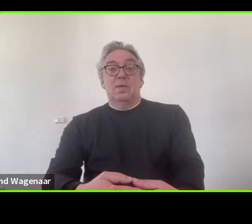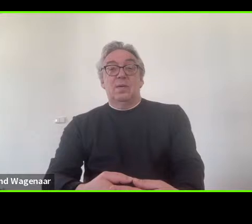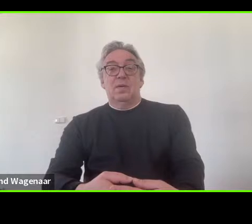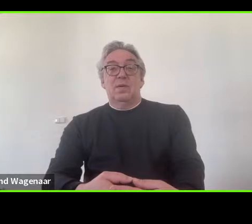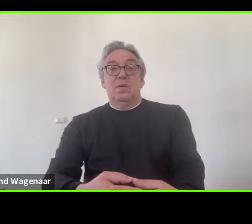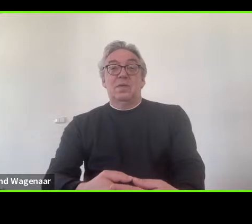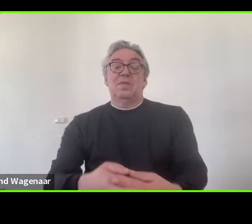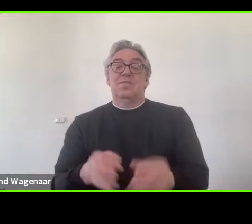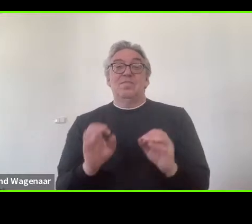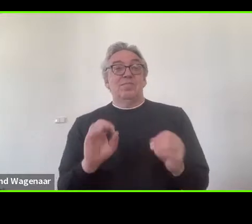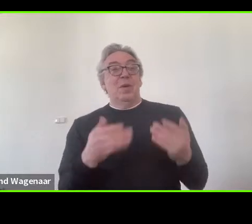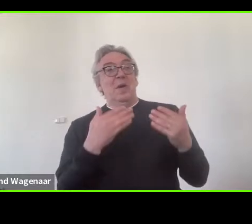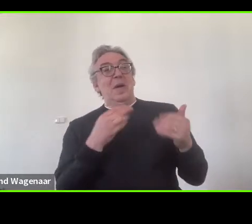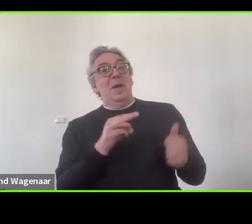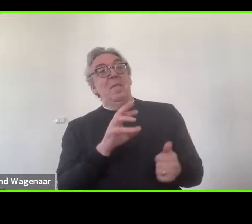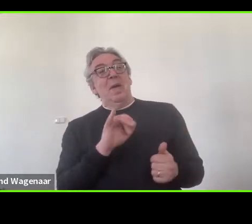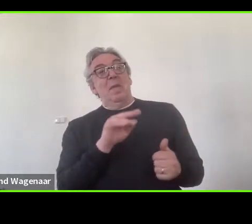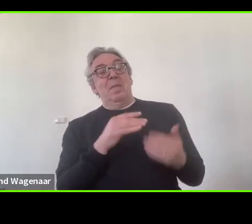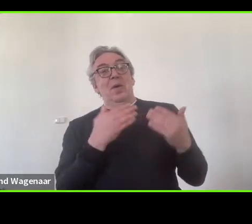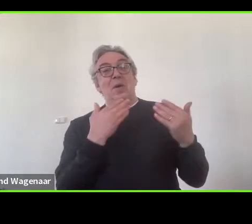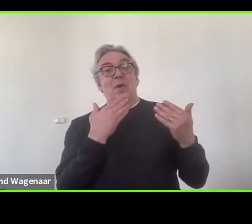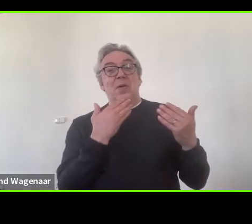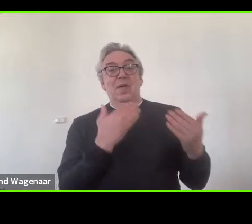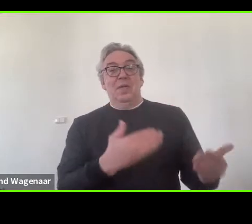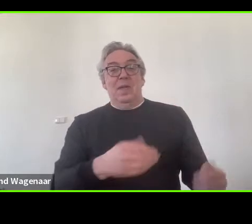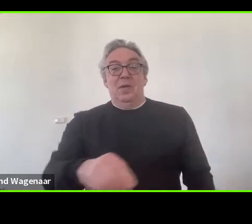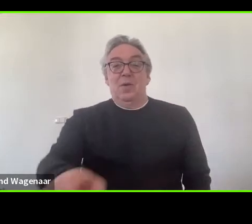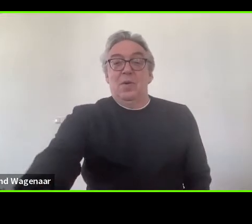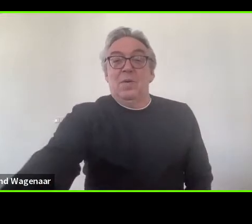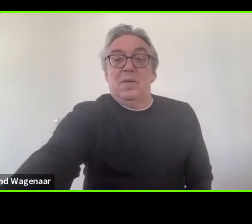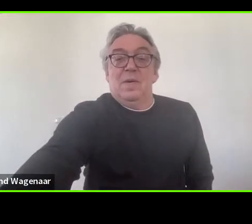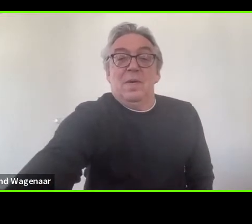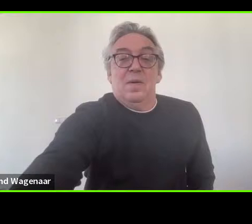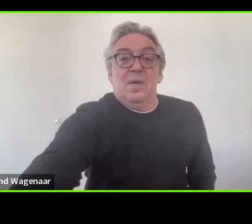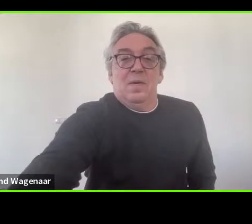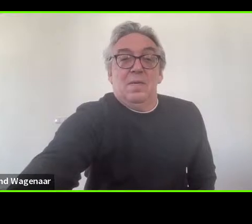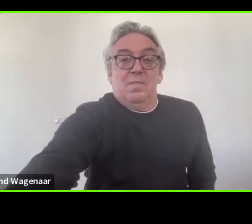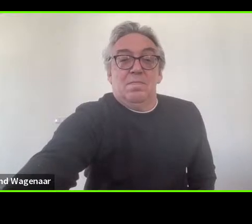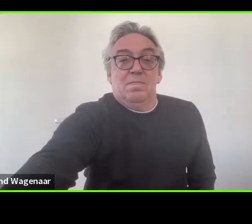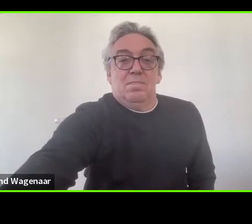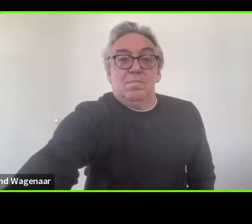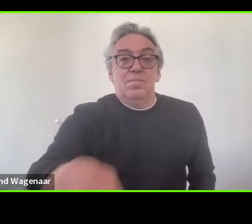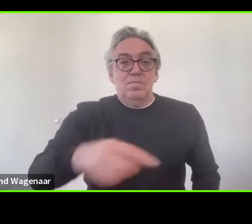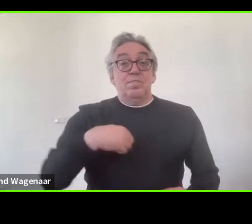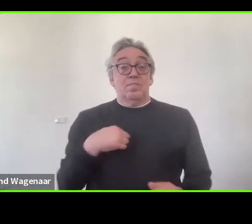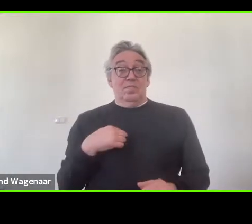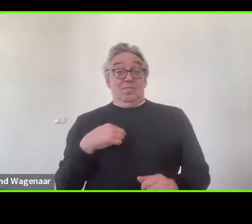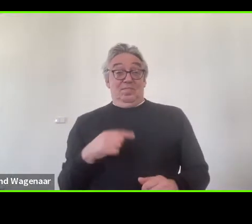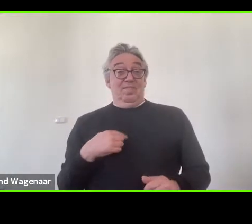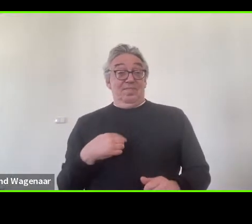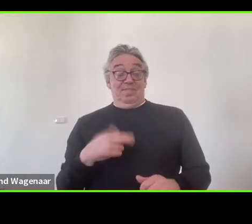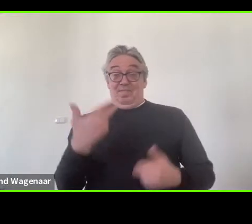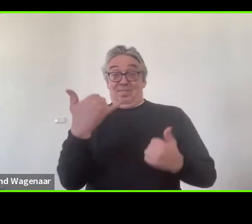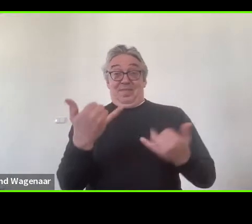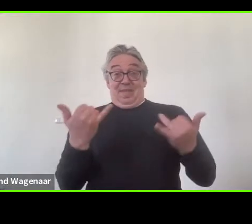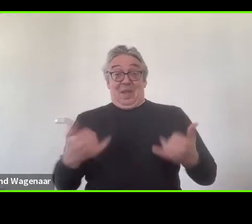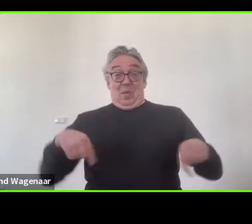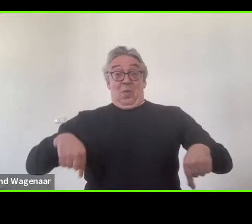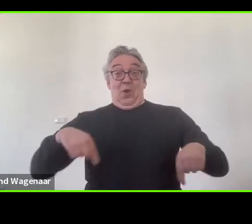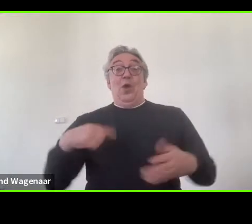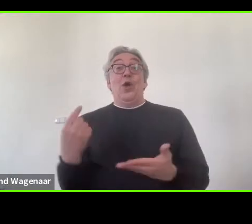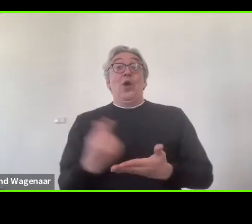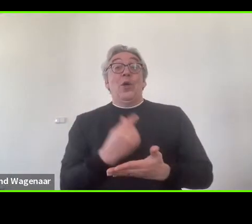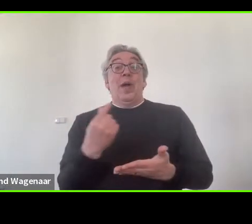Thank you, Miriam. I'm Gertrude Feofame from Ghana, and honored to make these remarks